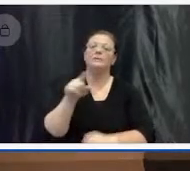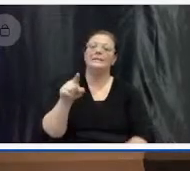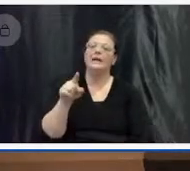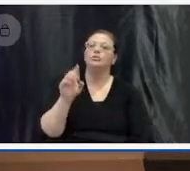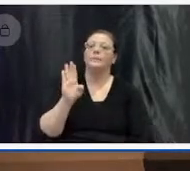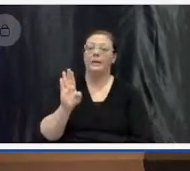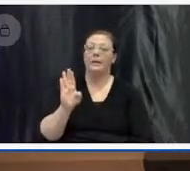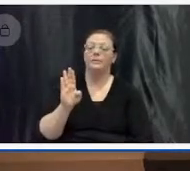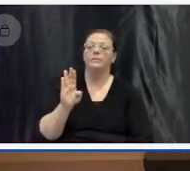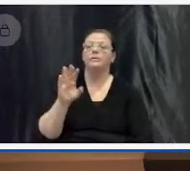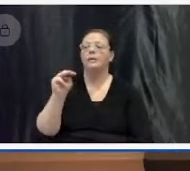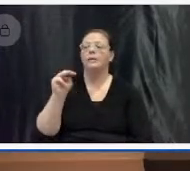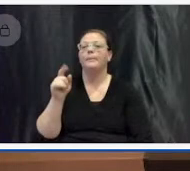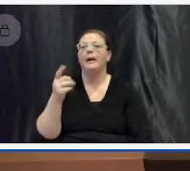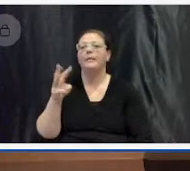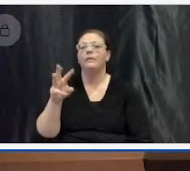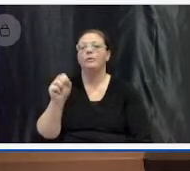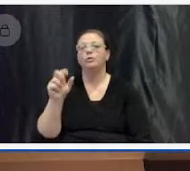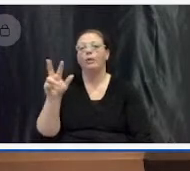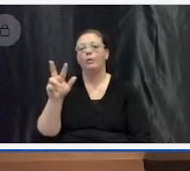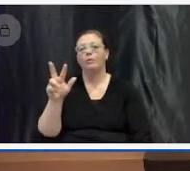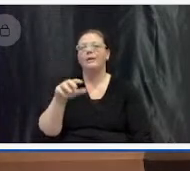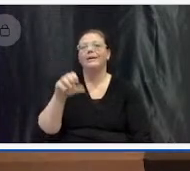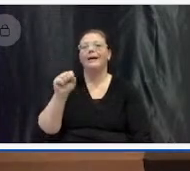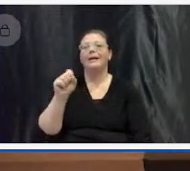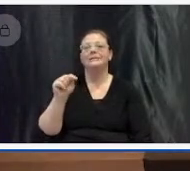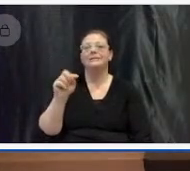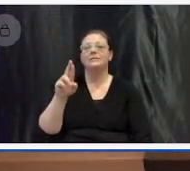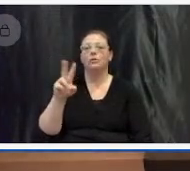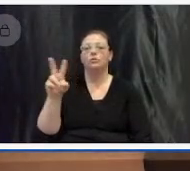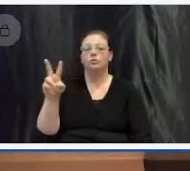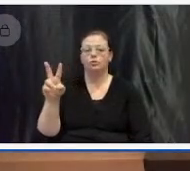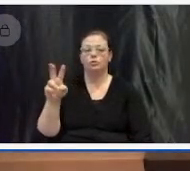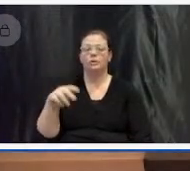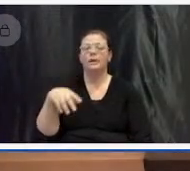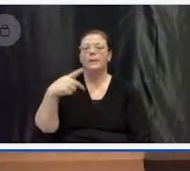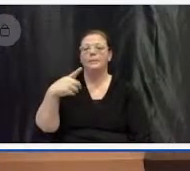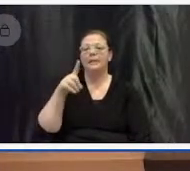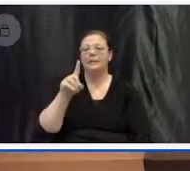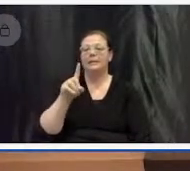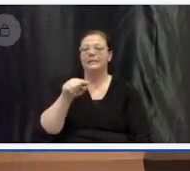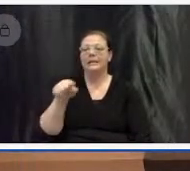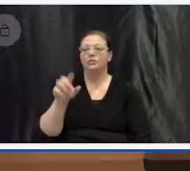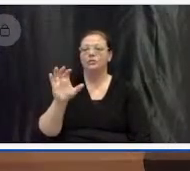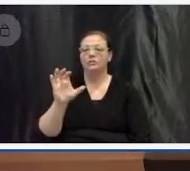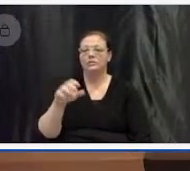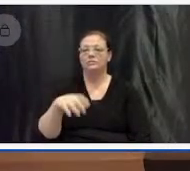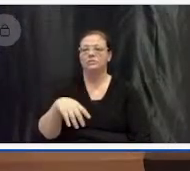Z9860-B, Matthews 3, STR2, PD-C,